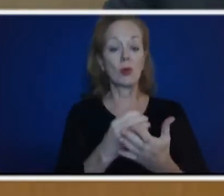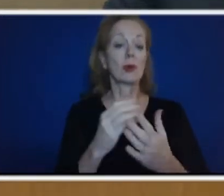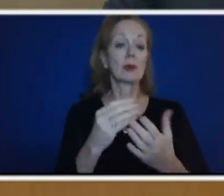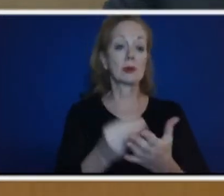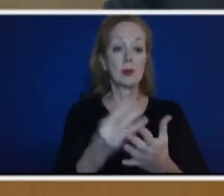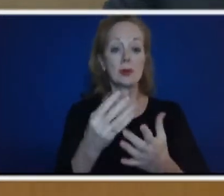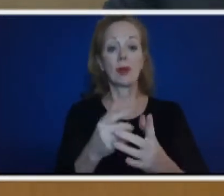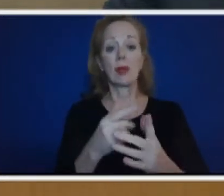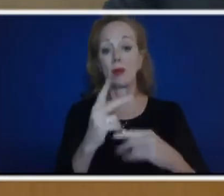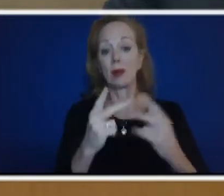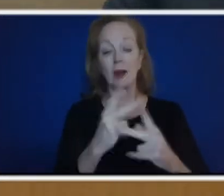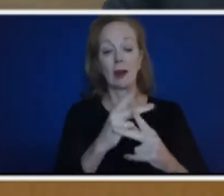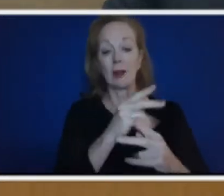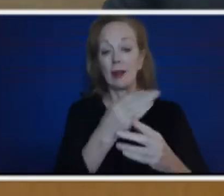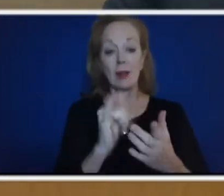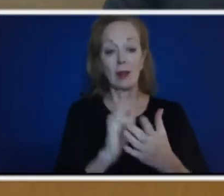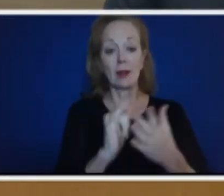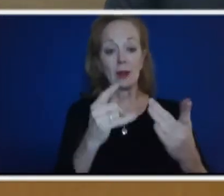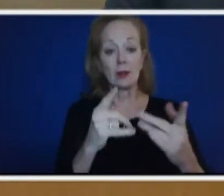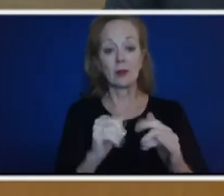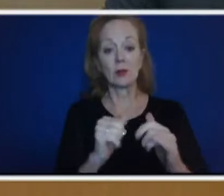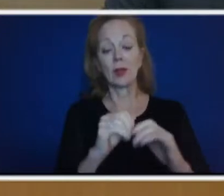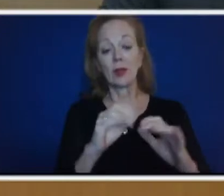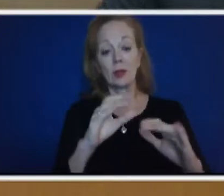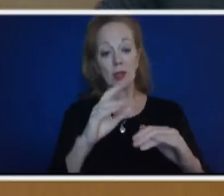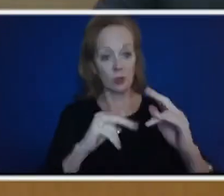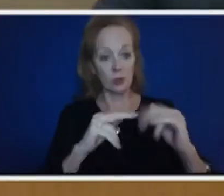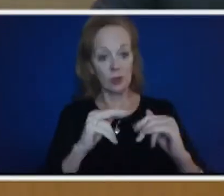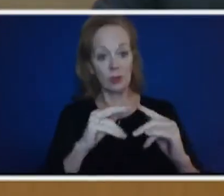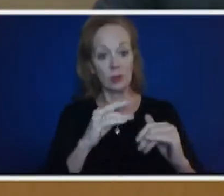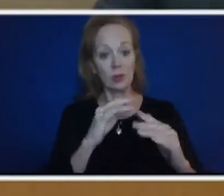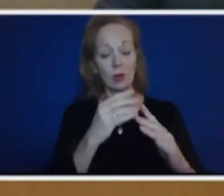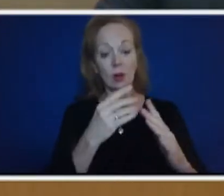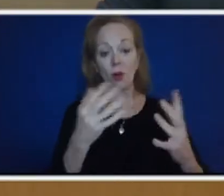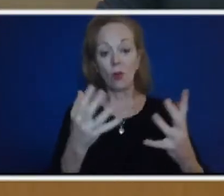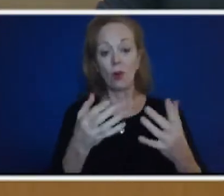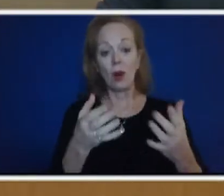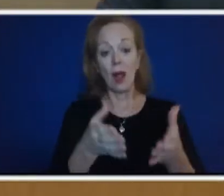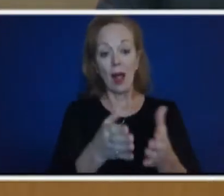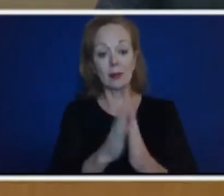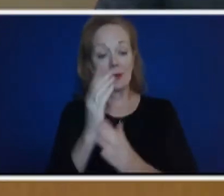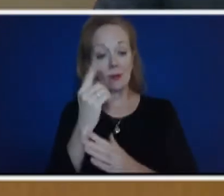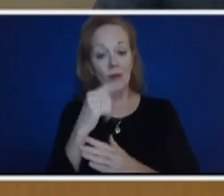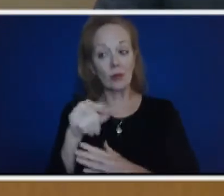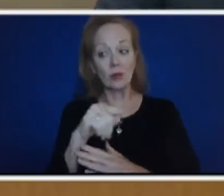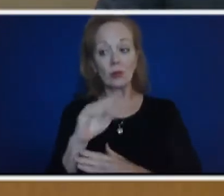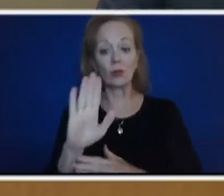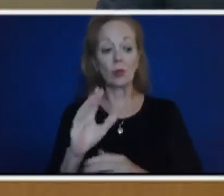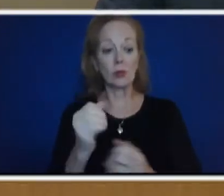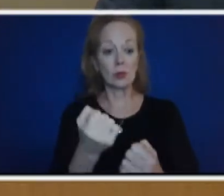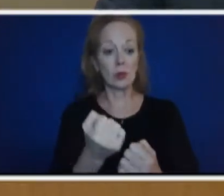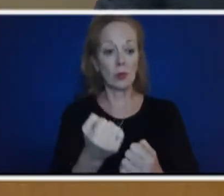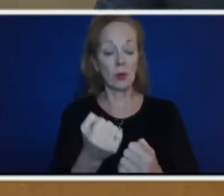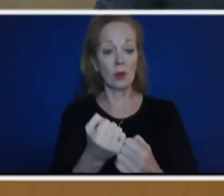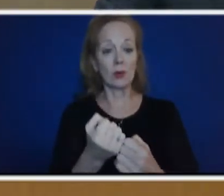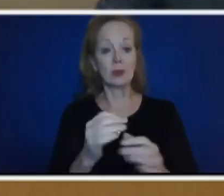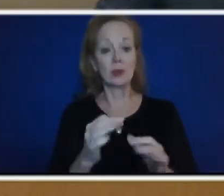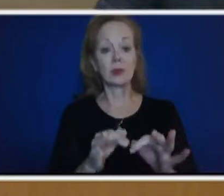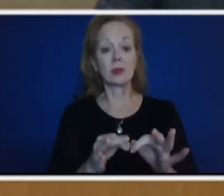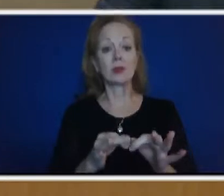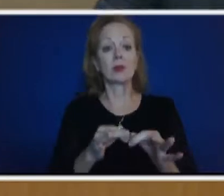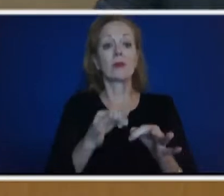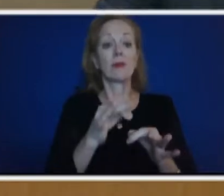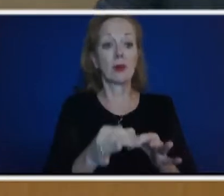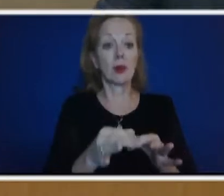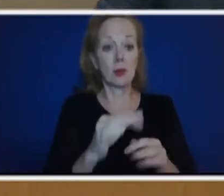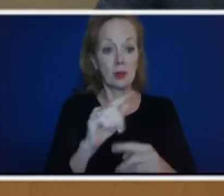upon anything that comes up with the construction. So what we're asking for your support as council is a deferment until